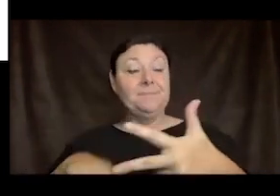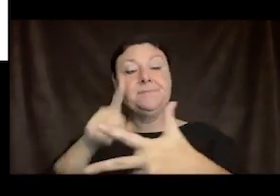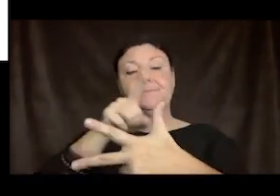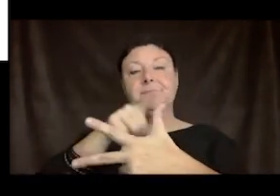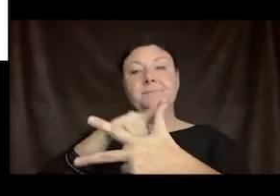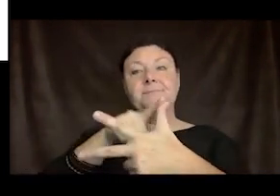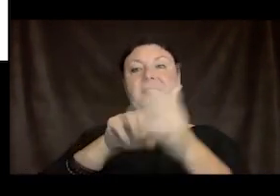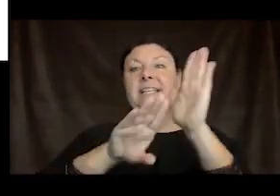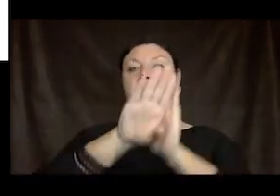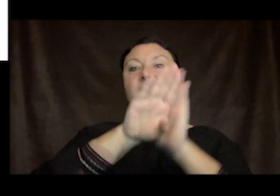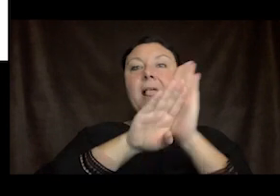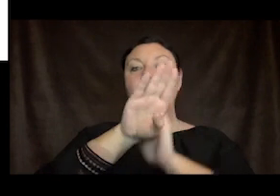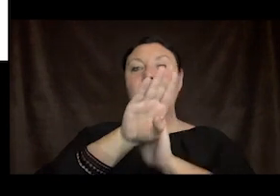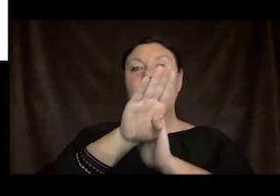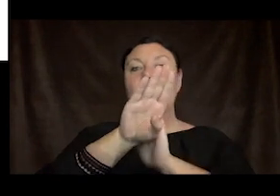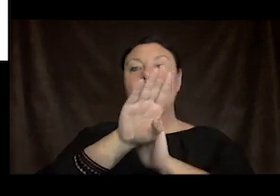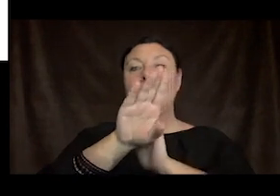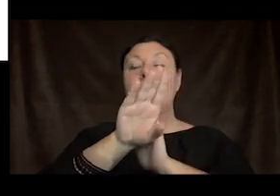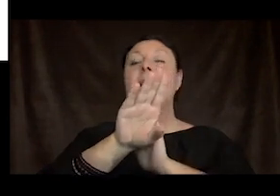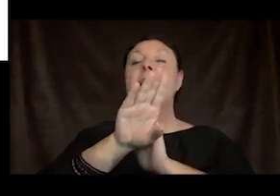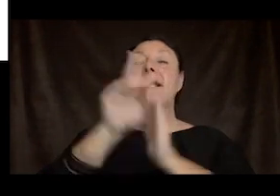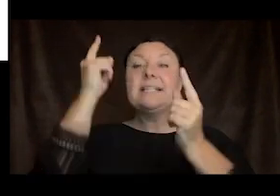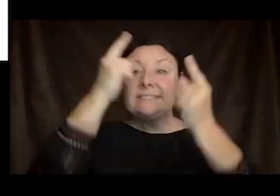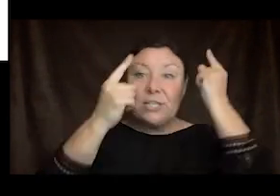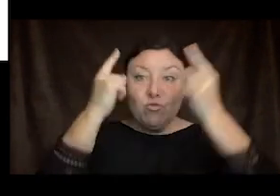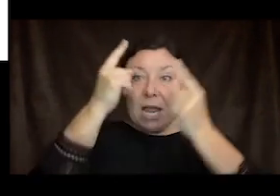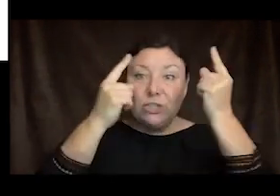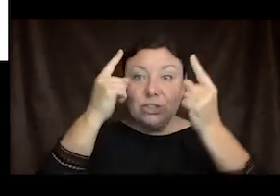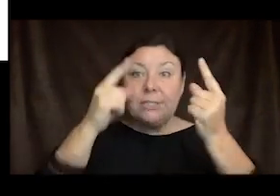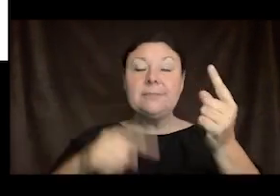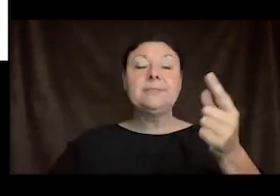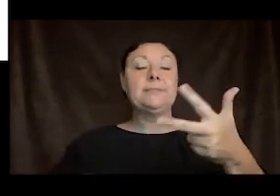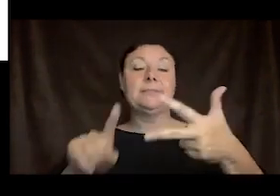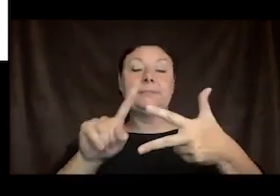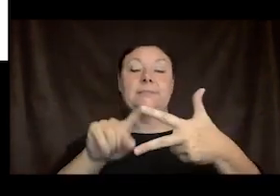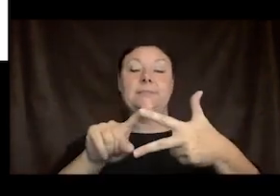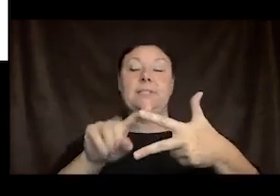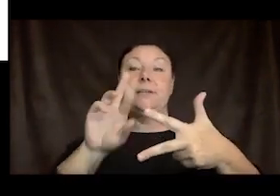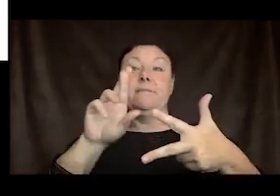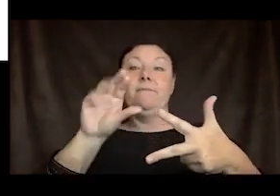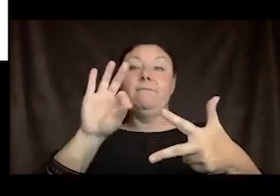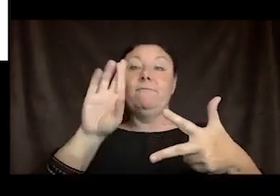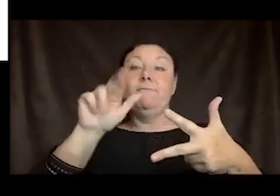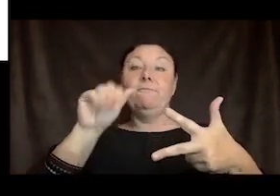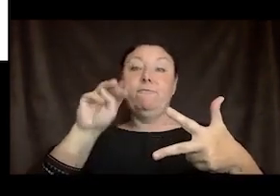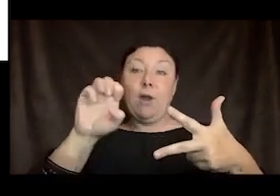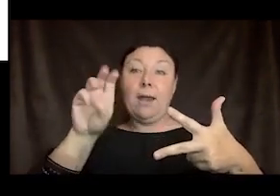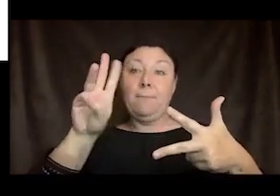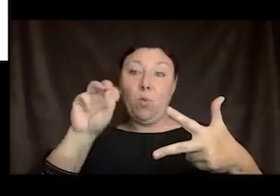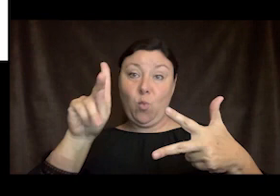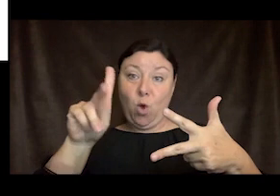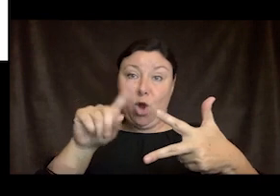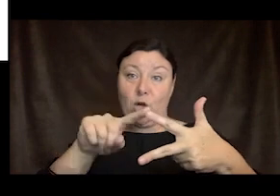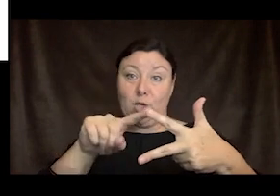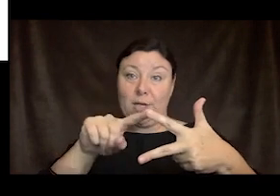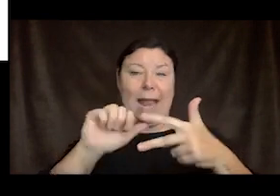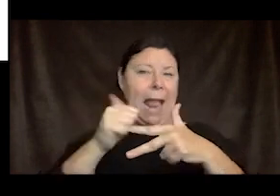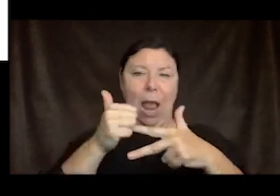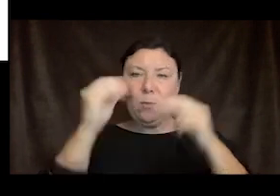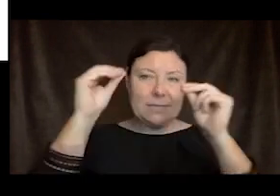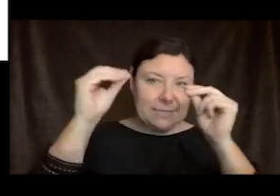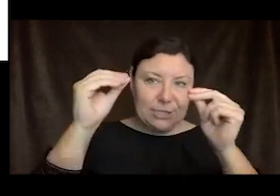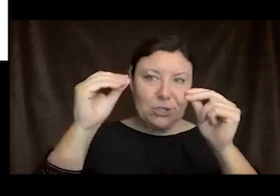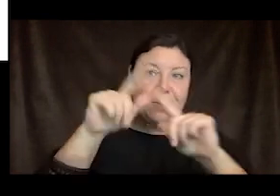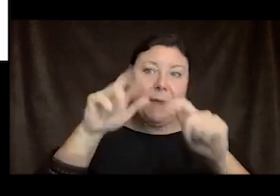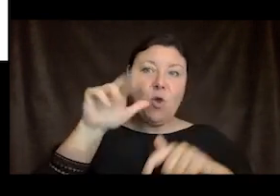start off with some developmental considerations. Then I'll share a framework to help teach about race, one that